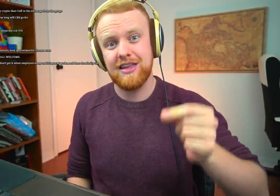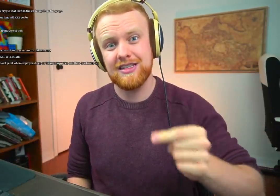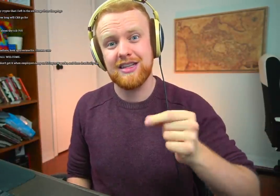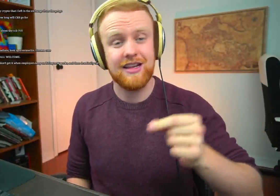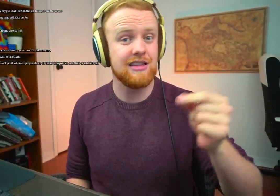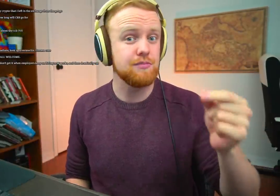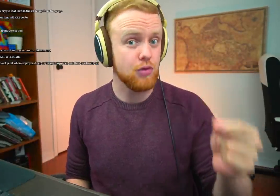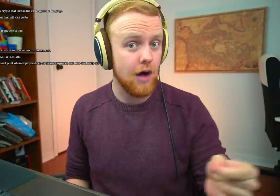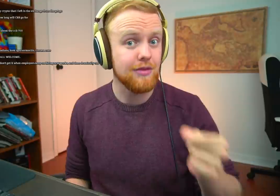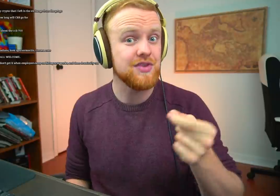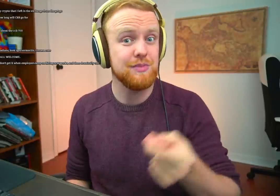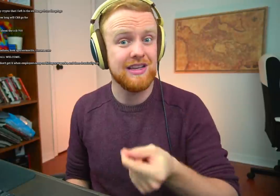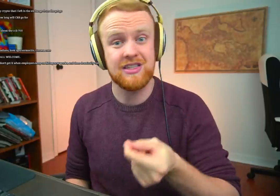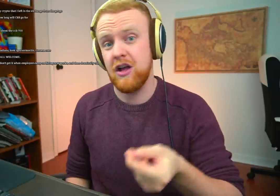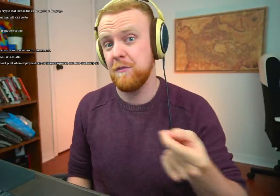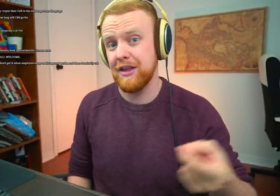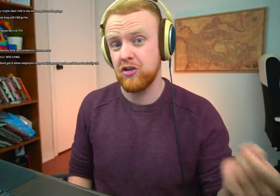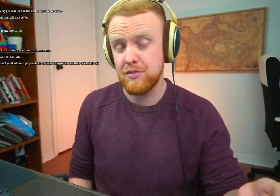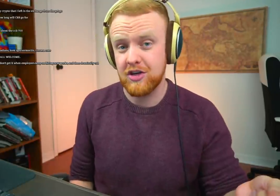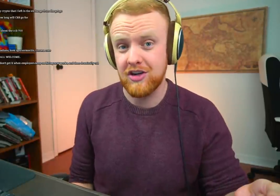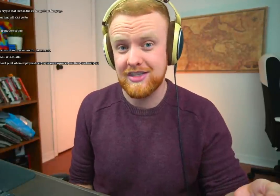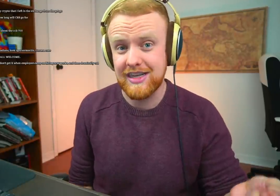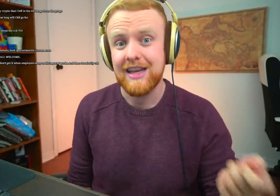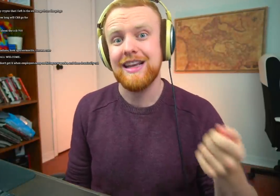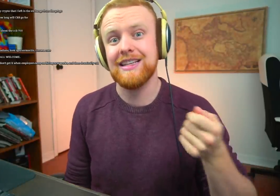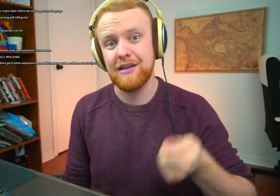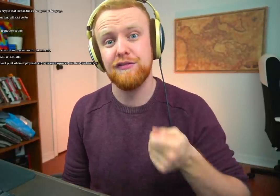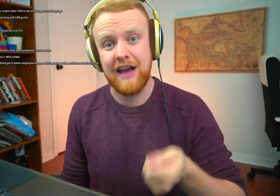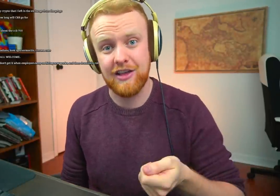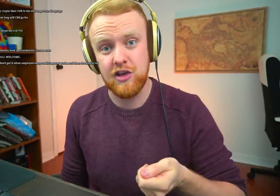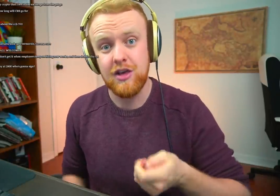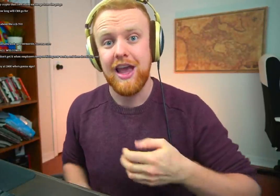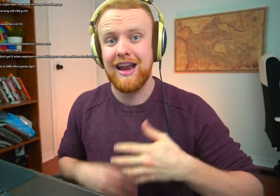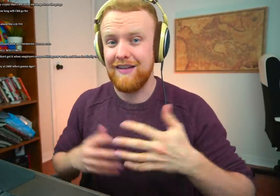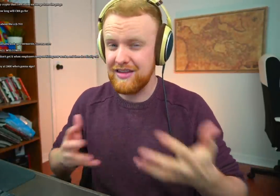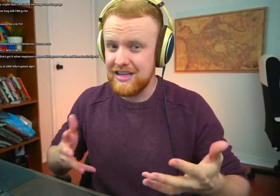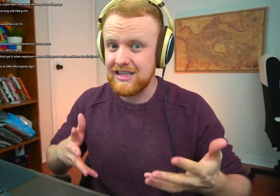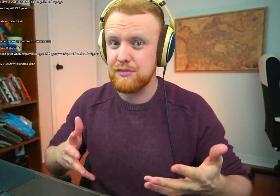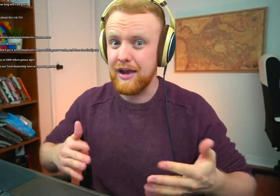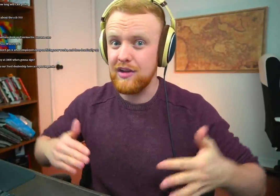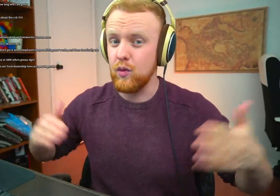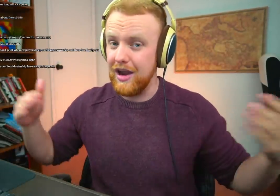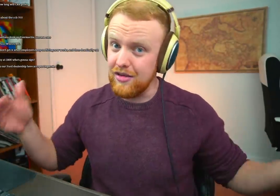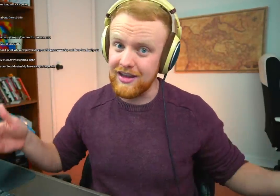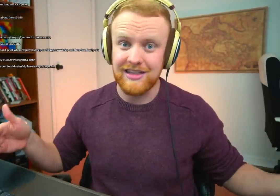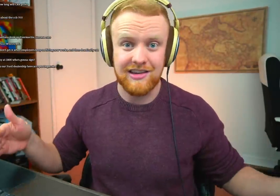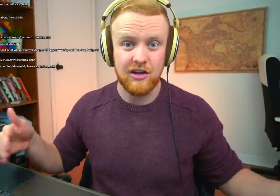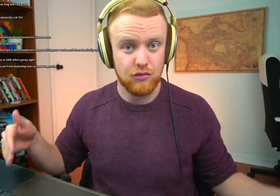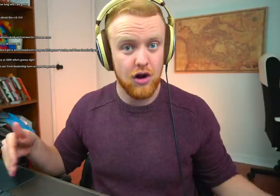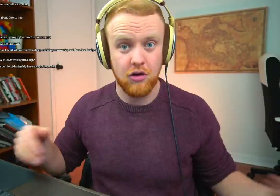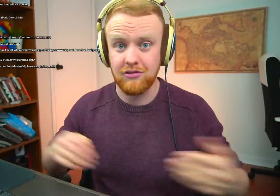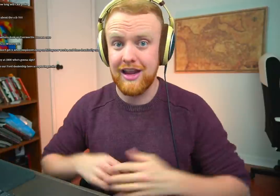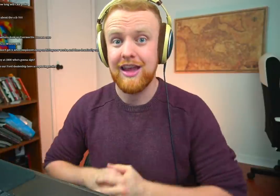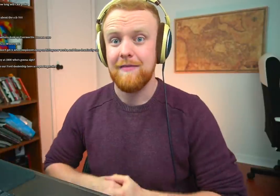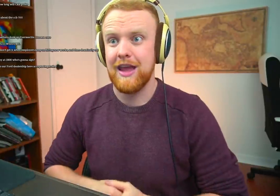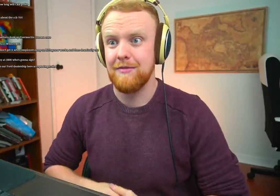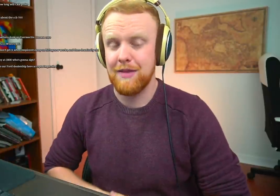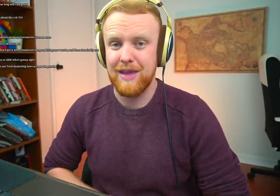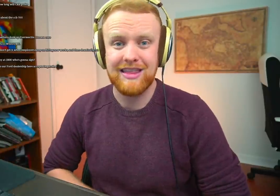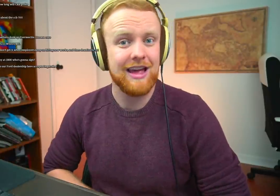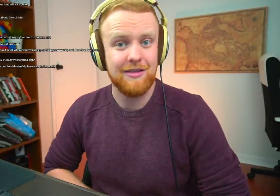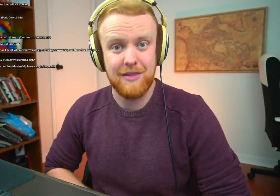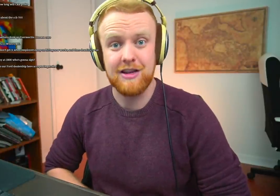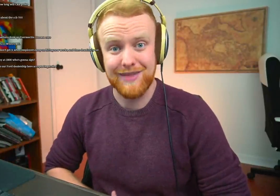that this thing, this problem that's being solved by the cryptocurrency, is of value, and have a thesis behind why you think it's going to grow, right?